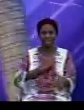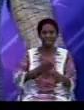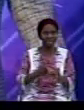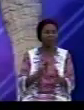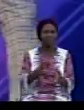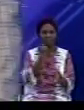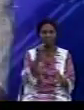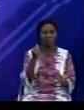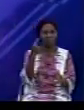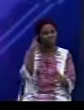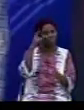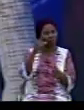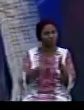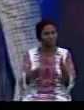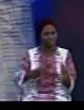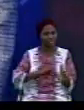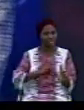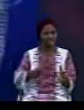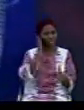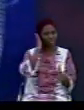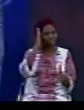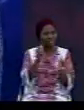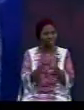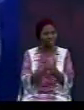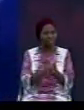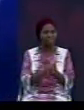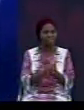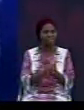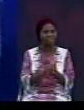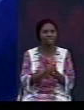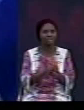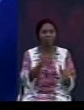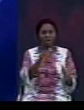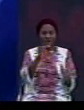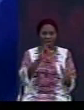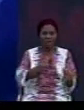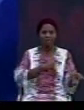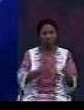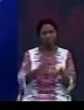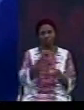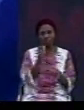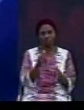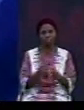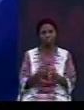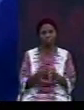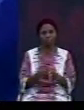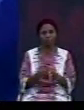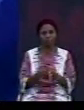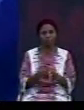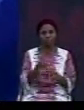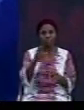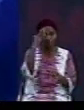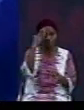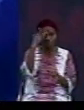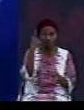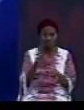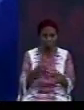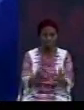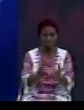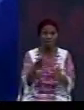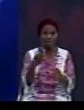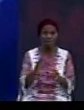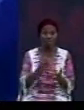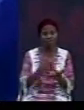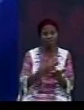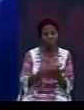would, that I do not. You know the way of righteousness. You know right